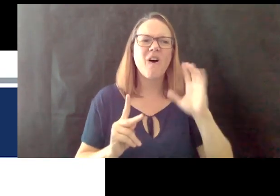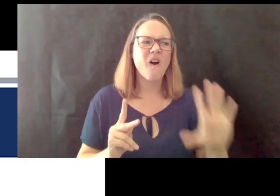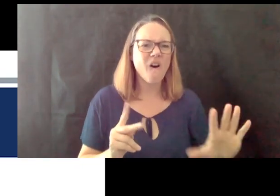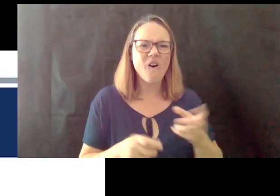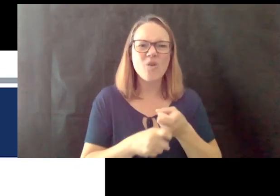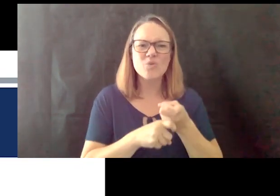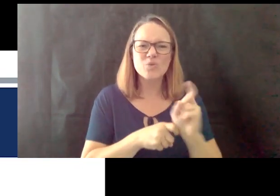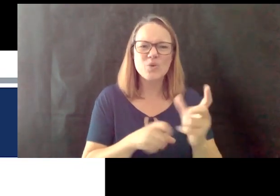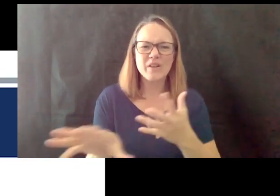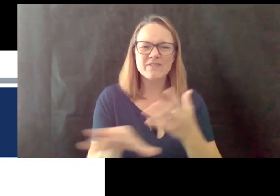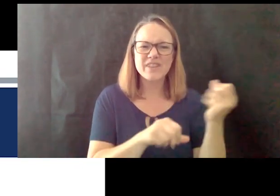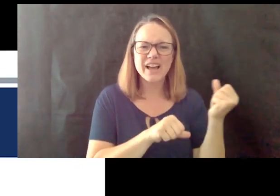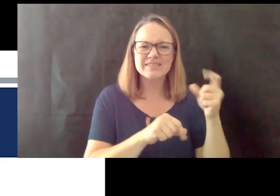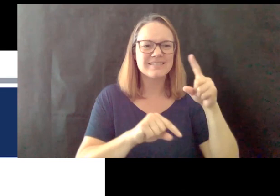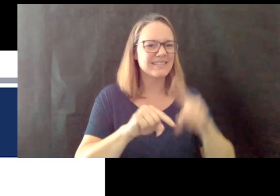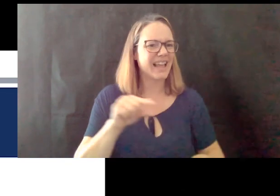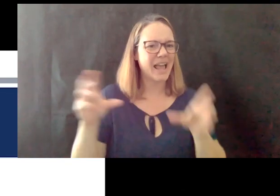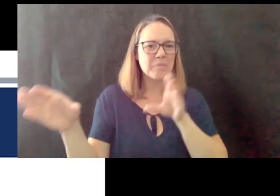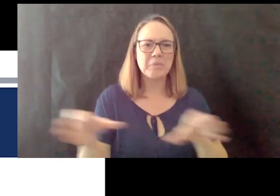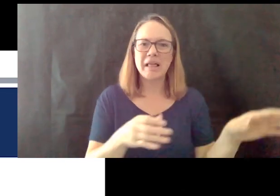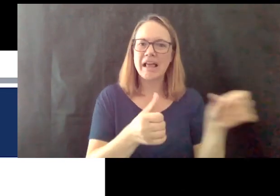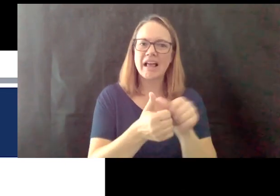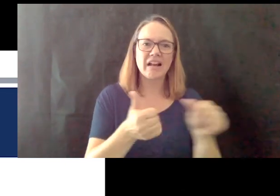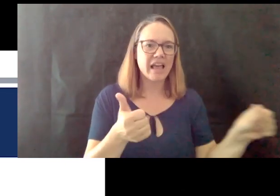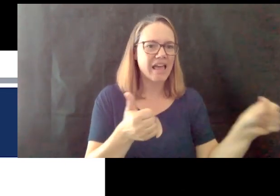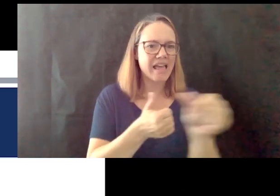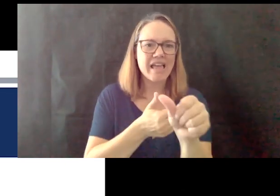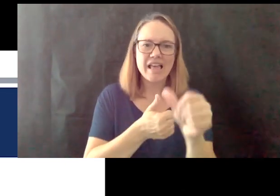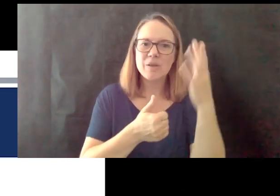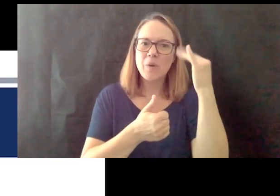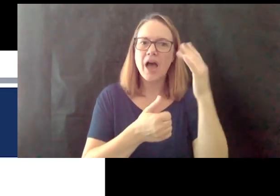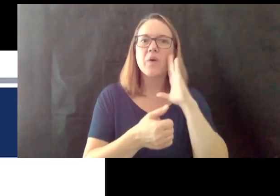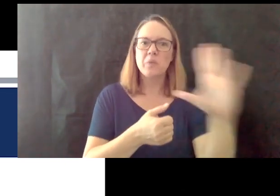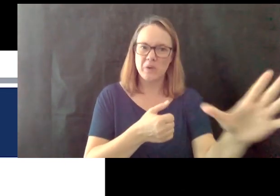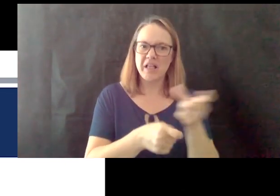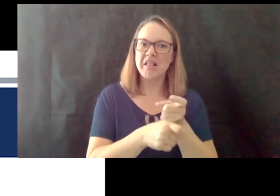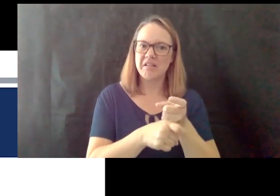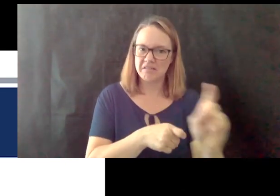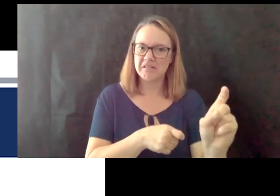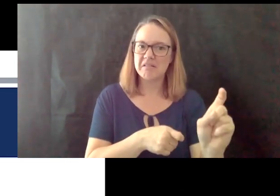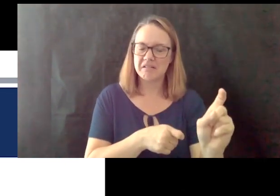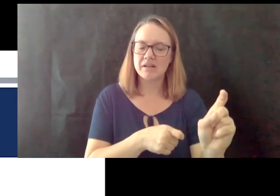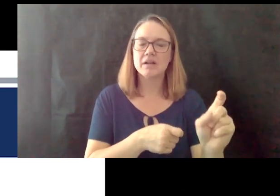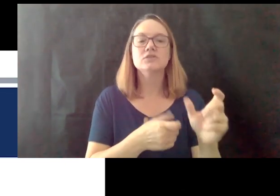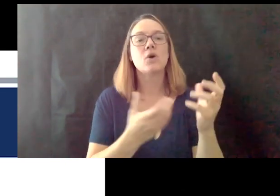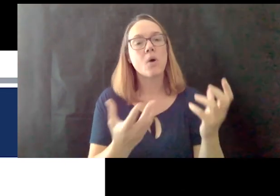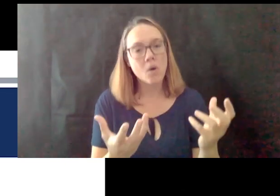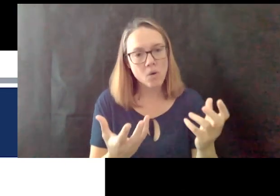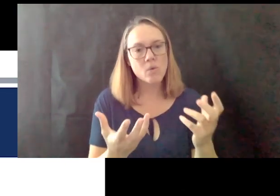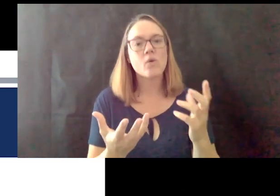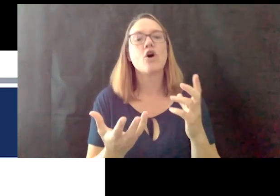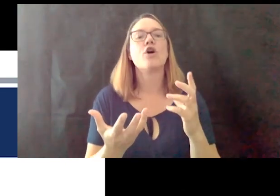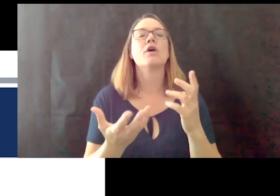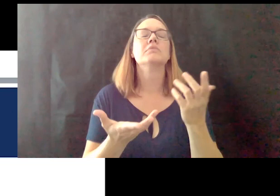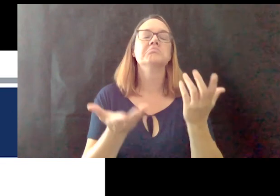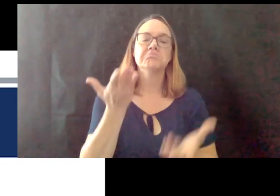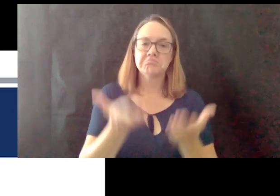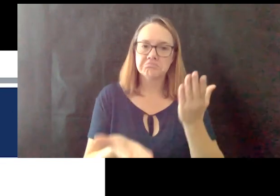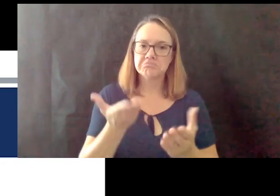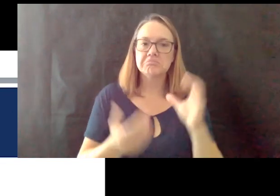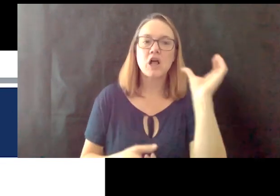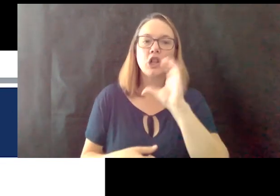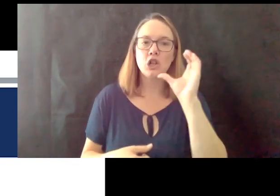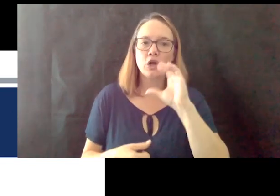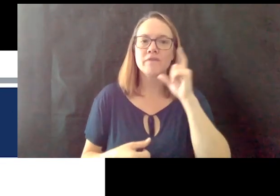last very long, right? They don't have a long shelf life. I can't plan too far ahead because the food's going to go bad. And so with that in mind, you can look for some